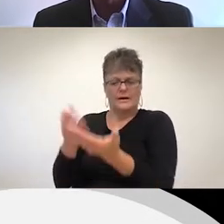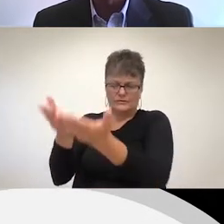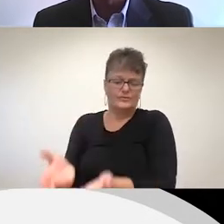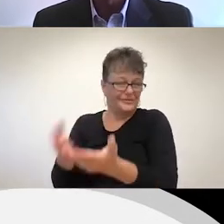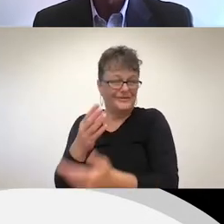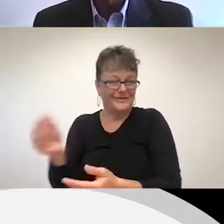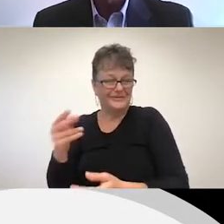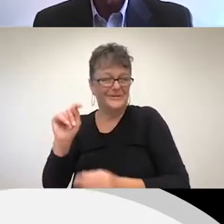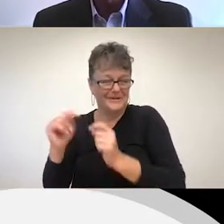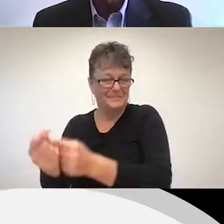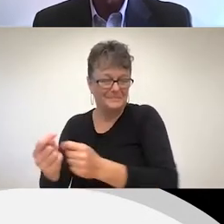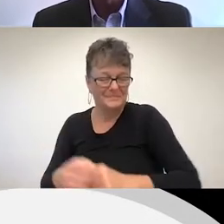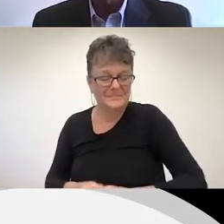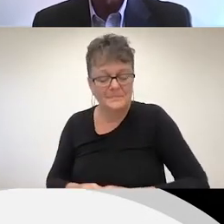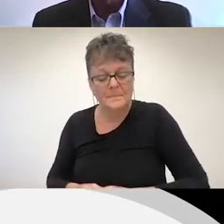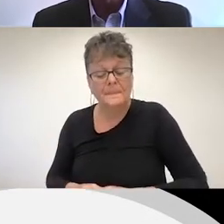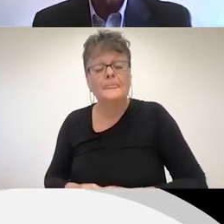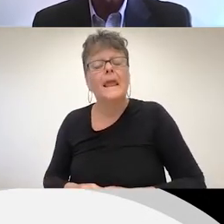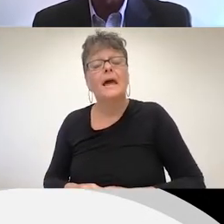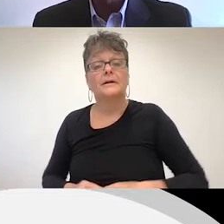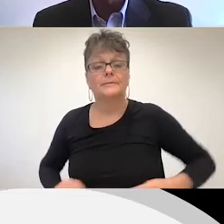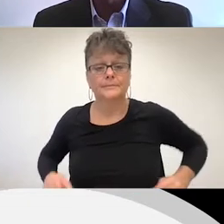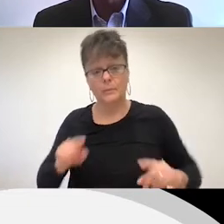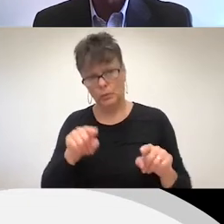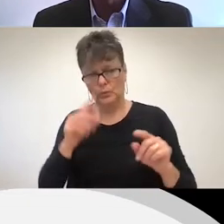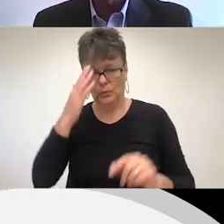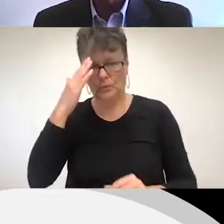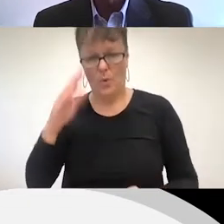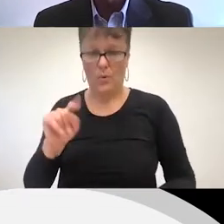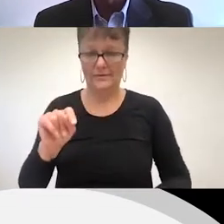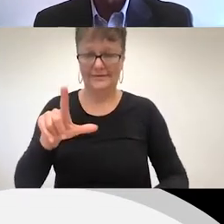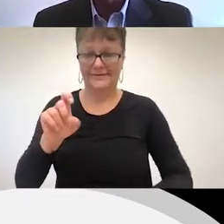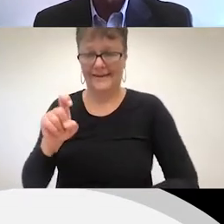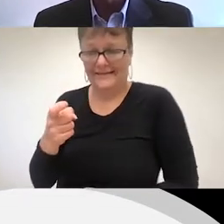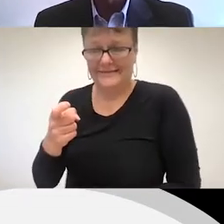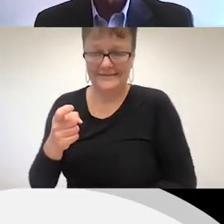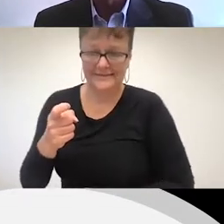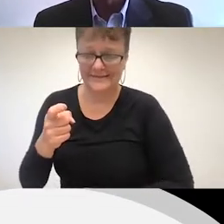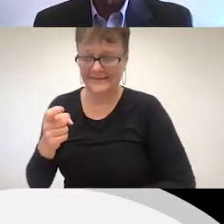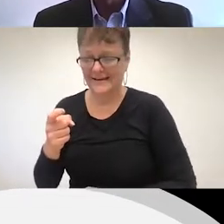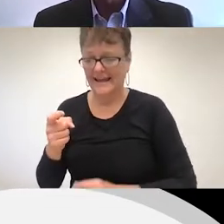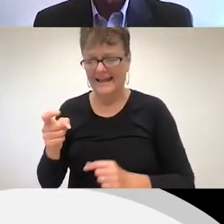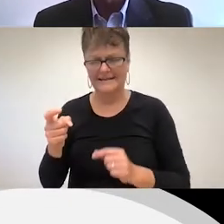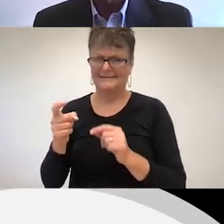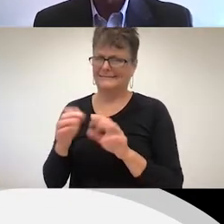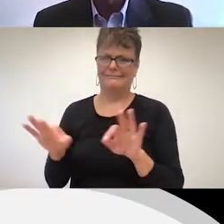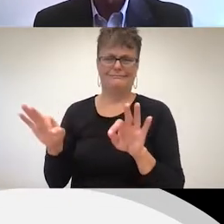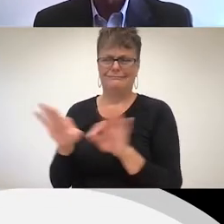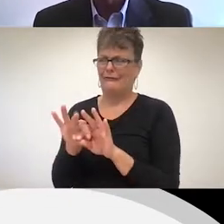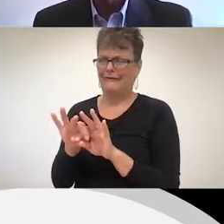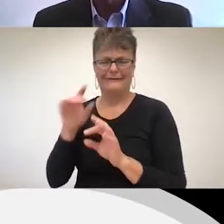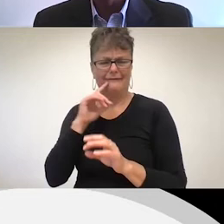team as well. As you know, the TLX plays a pivotal role in supporting and connecting the George